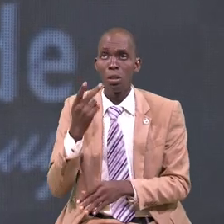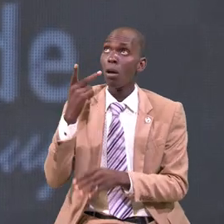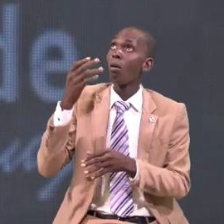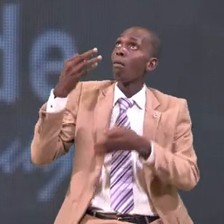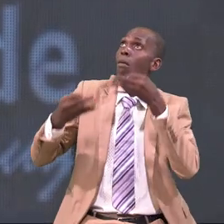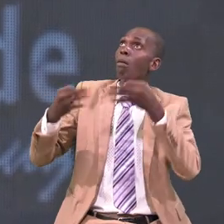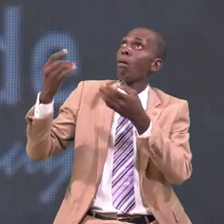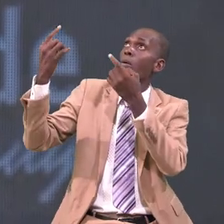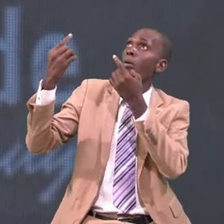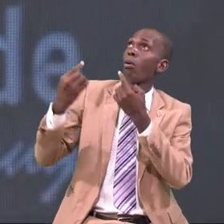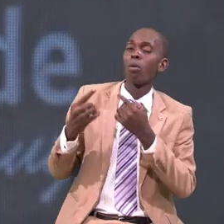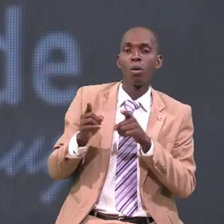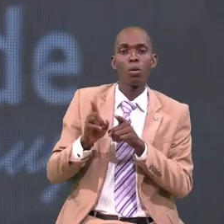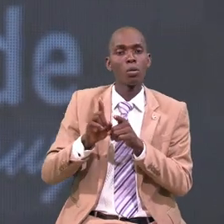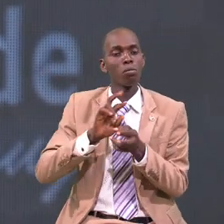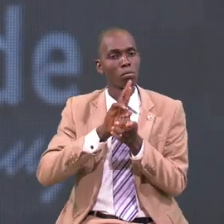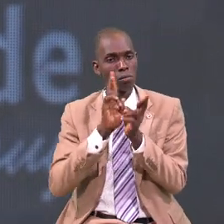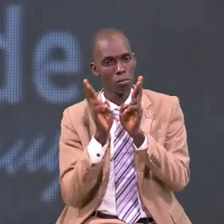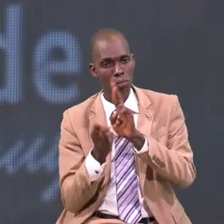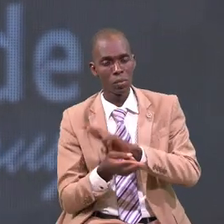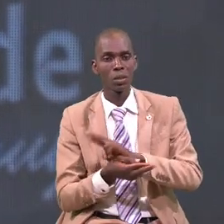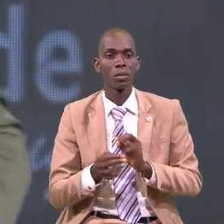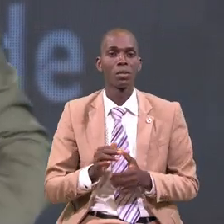They repented.